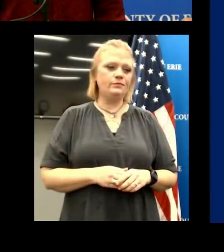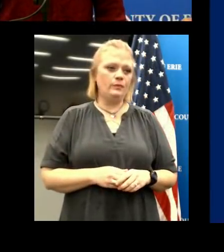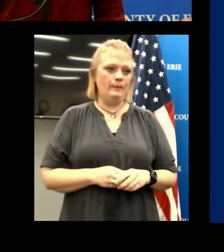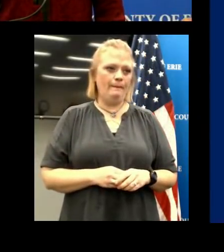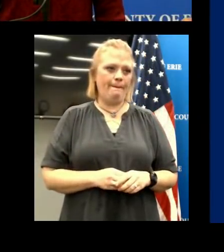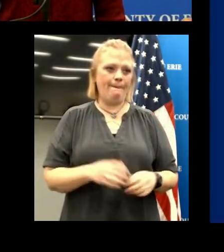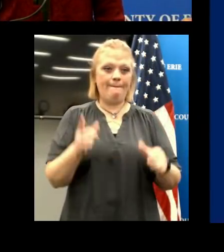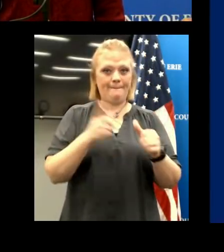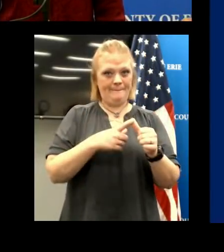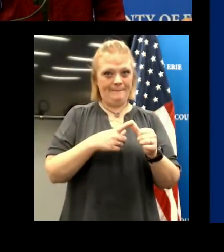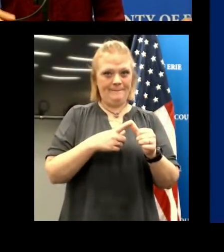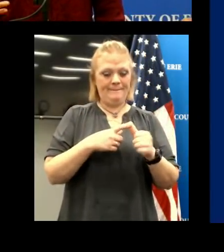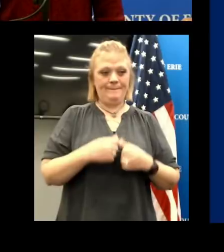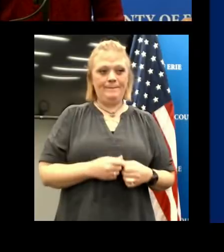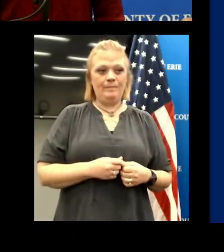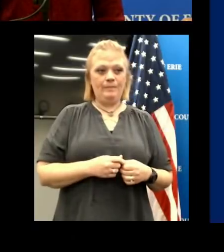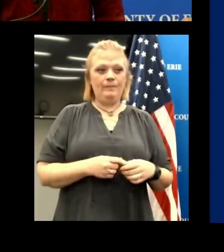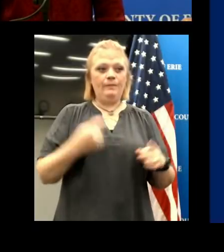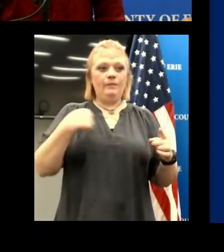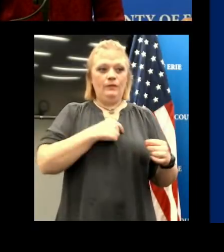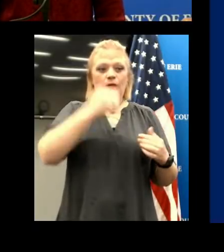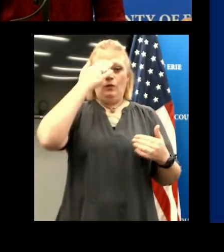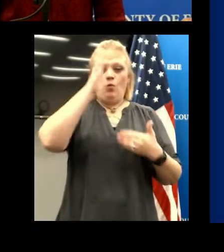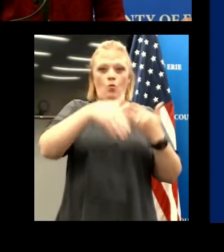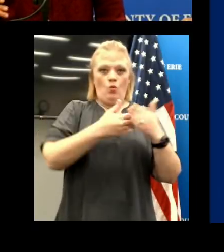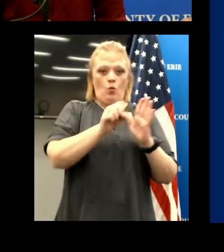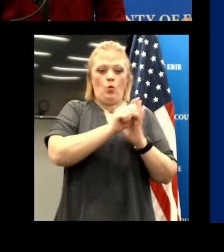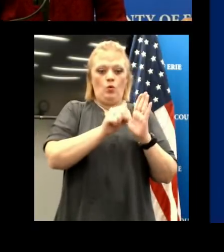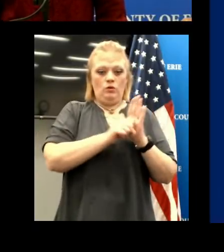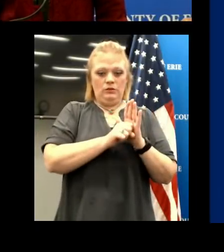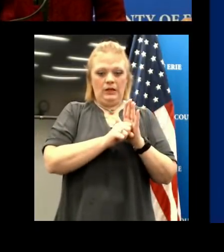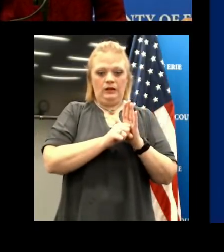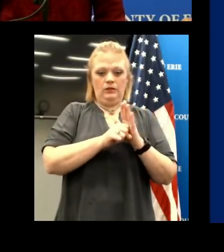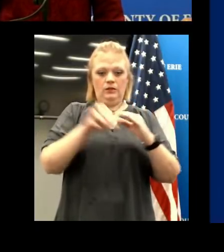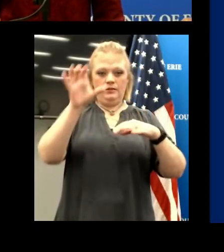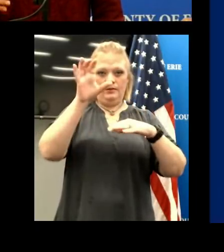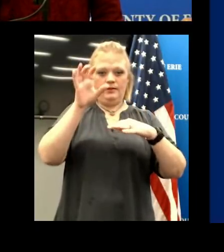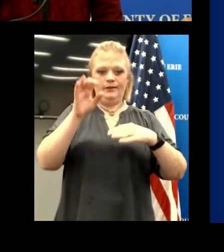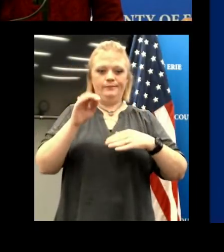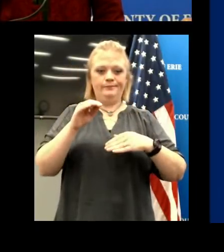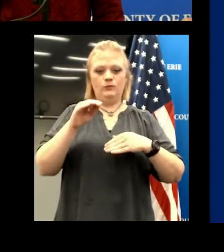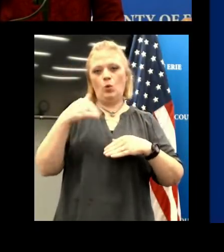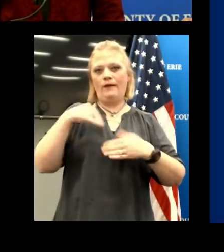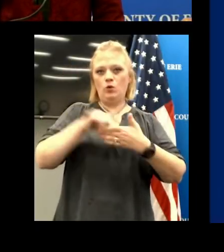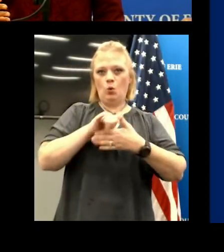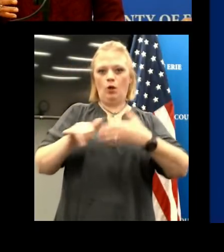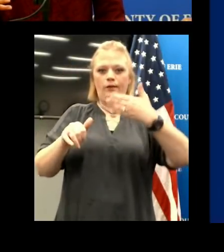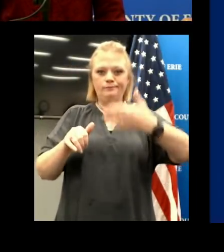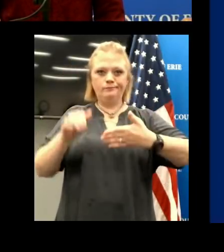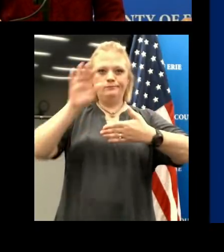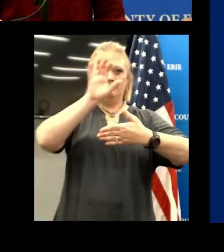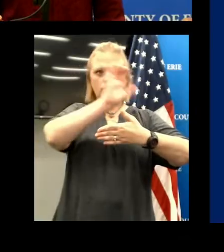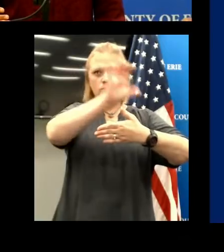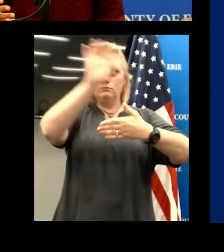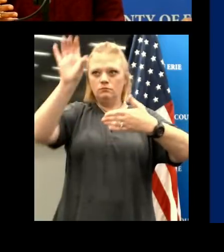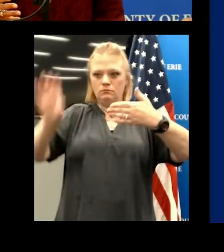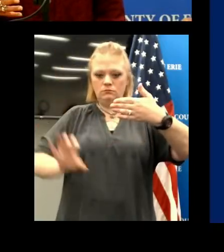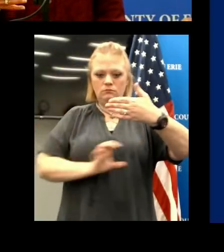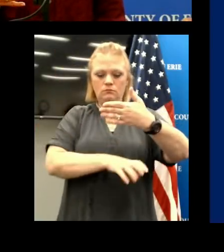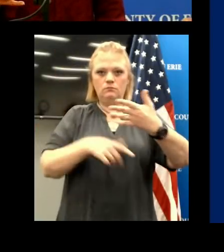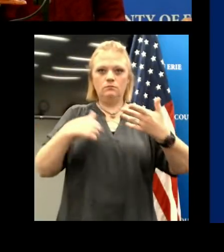all, we know that all states outside of New York State, even the contiguous states of Pennsylvania, New